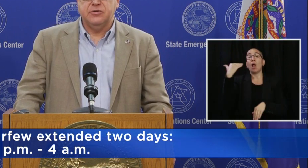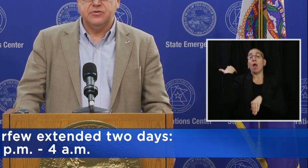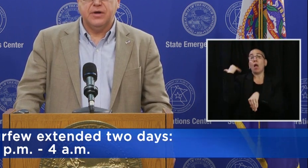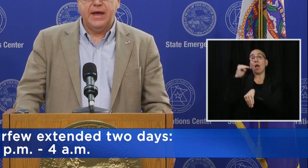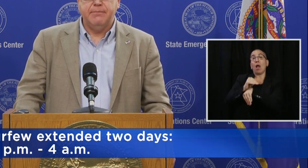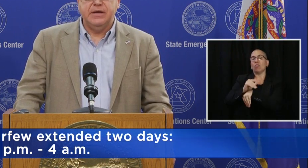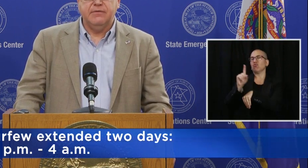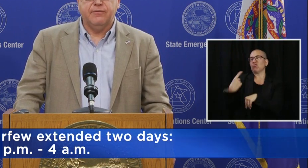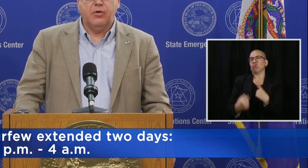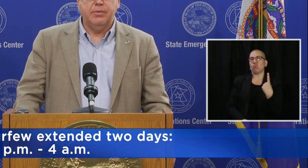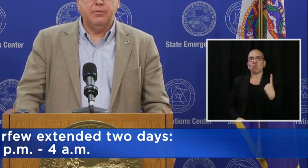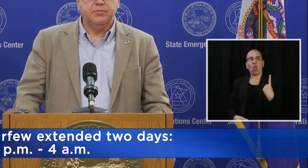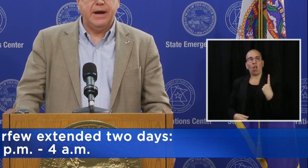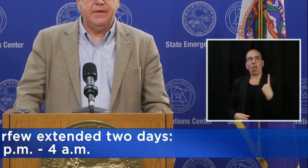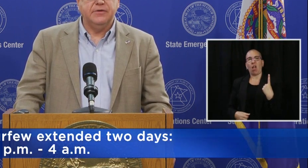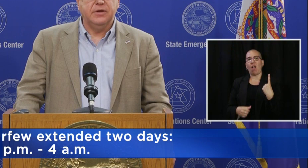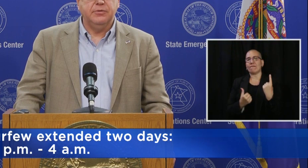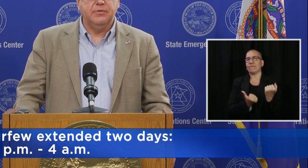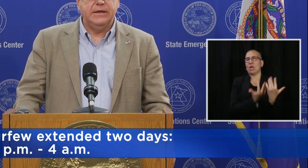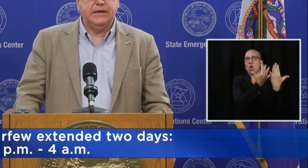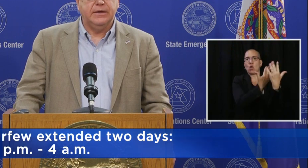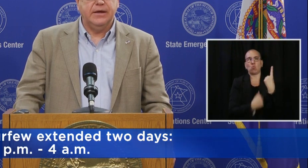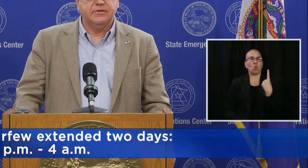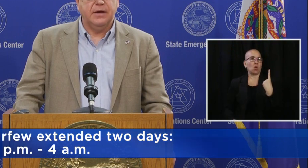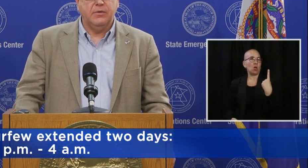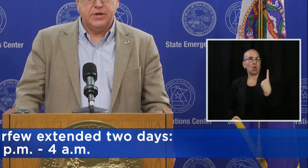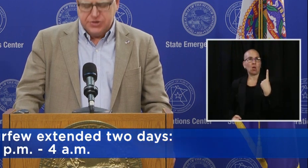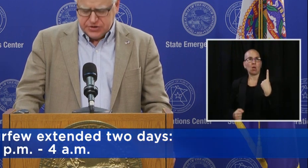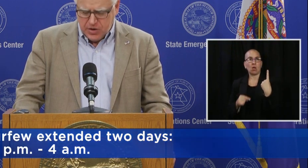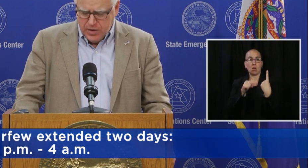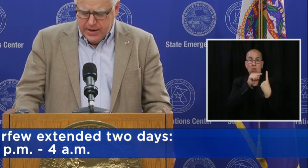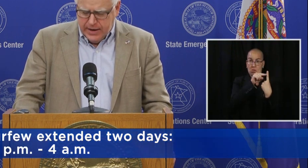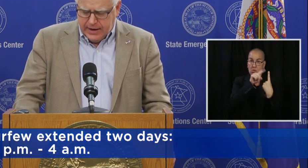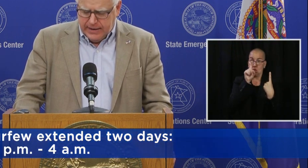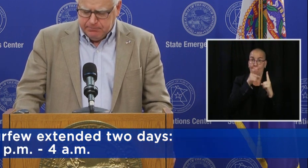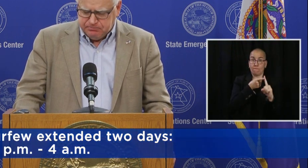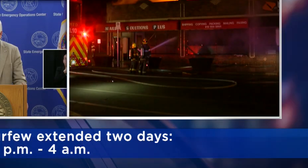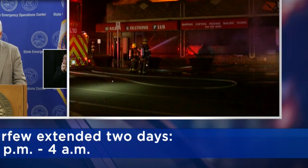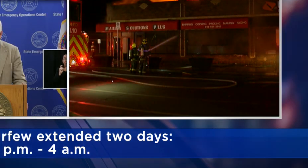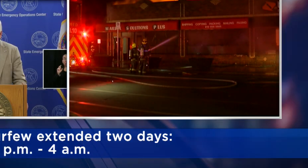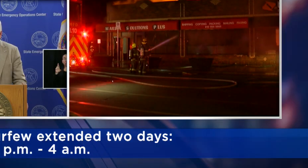investigation so it can't be confirmed it was by this and it was immediately extinguished. So,